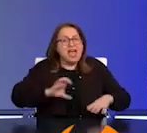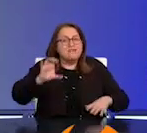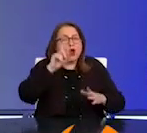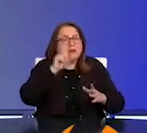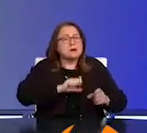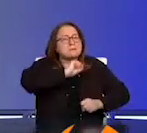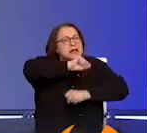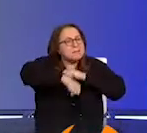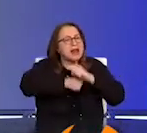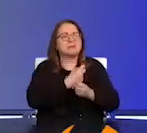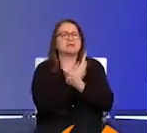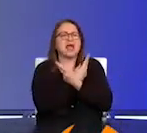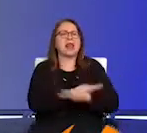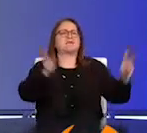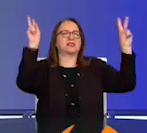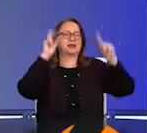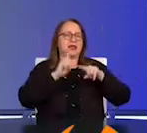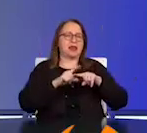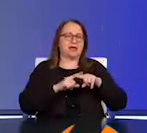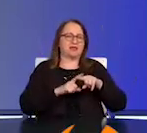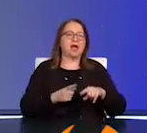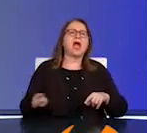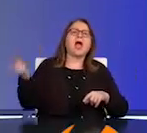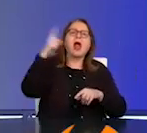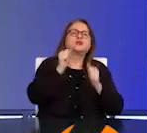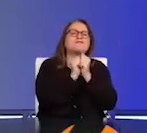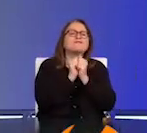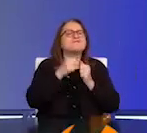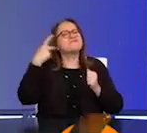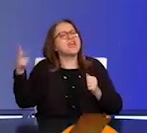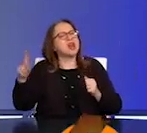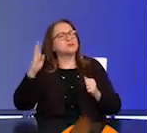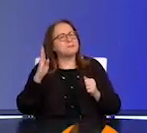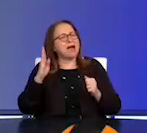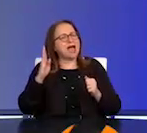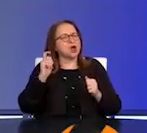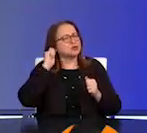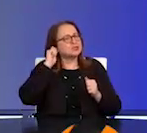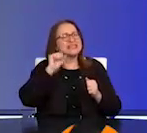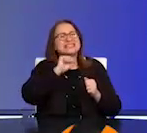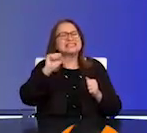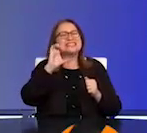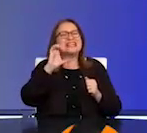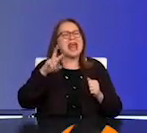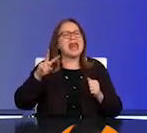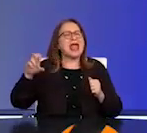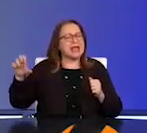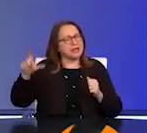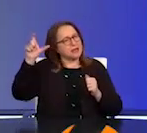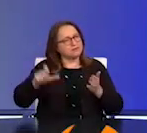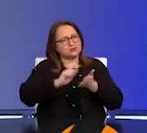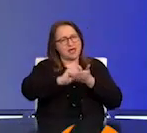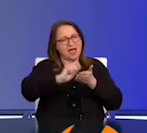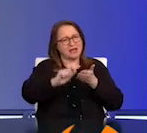As Byron's friend Percy Shelley declared in the preface to his poem, Hellas, we are all